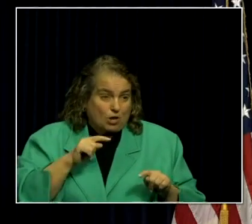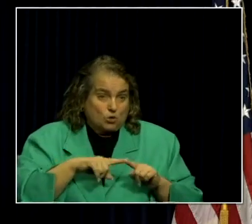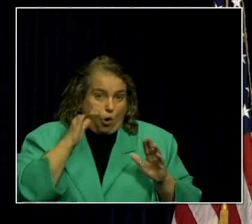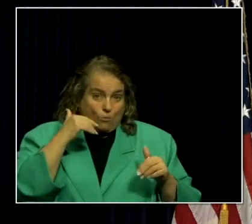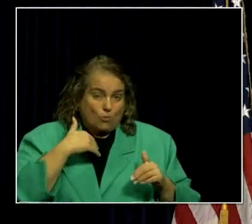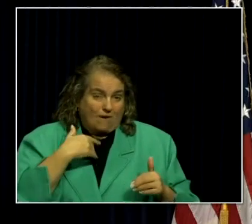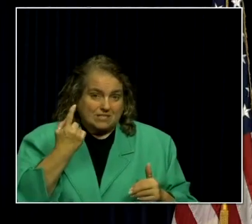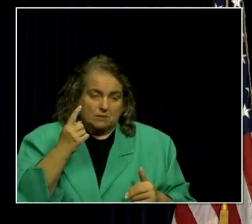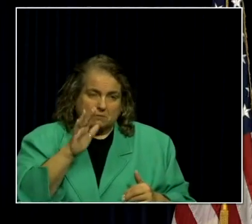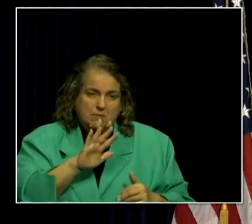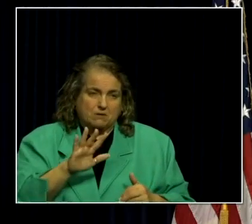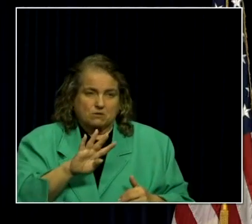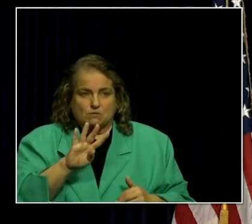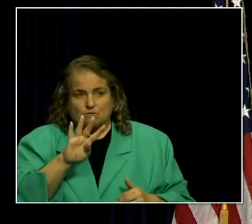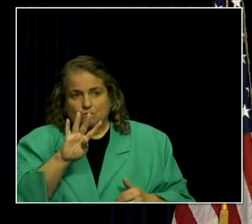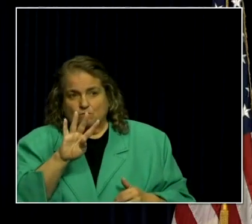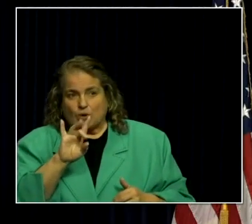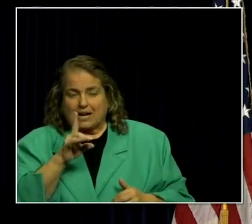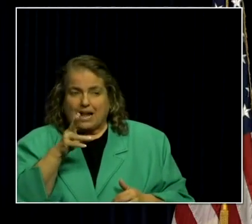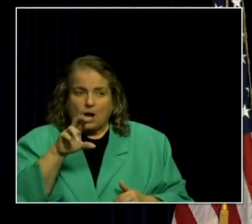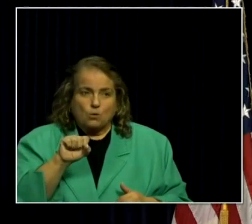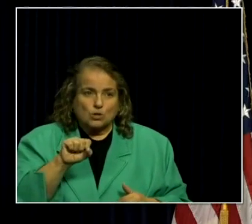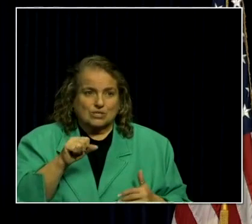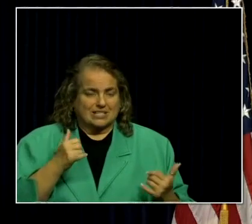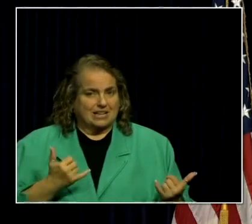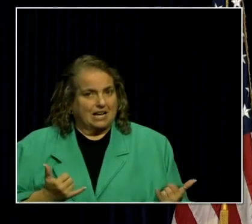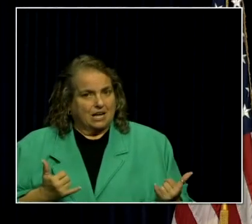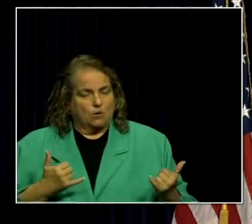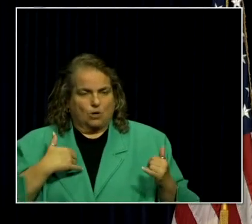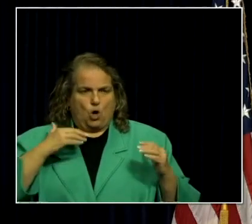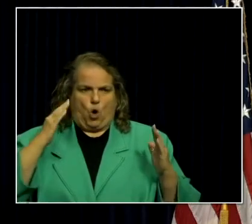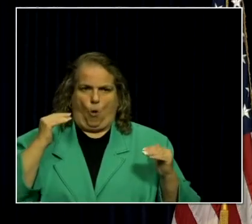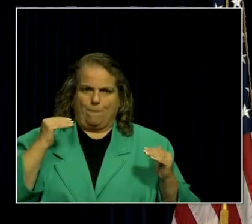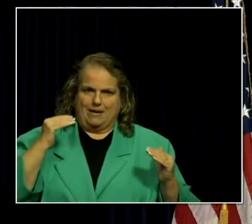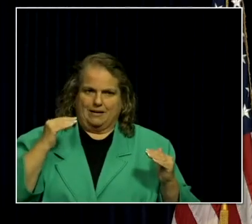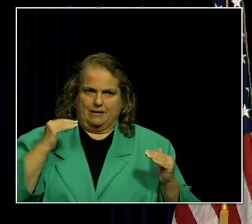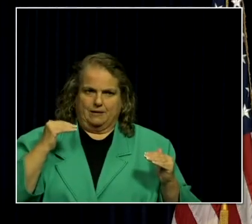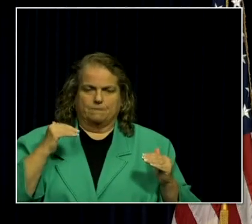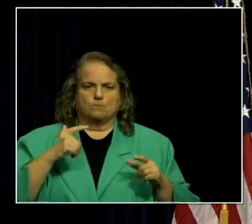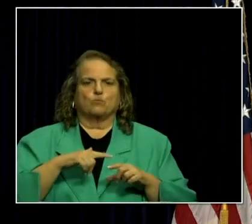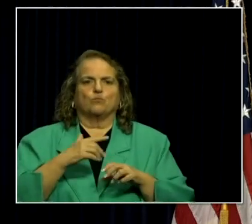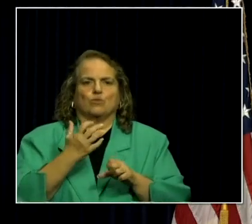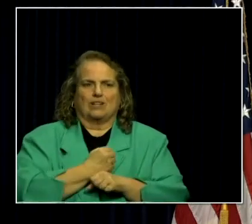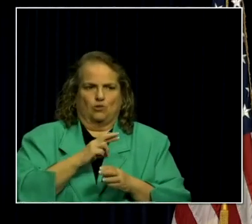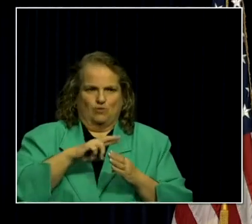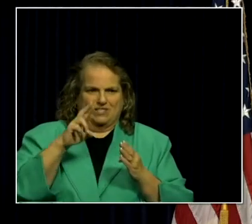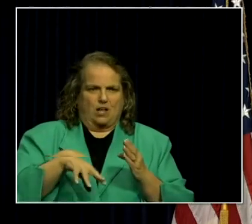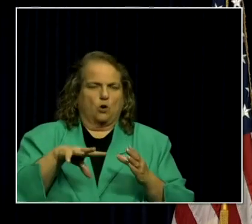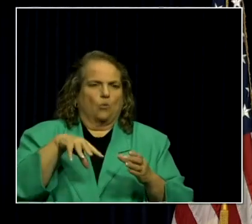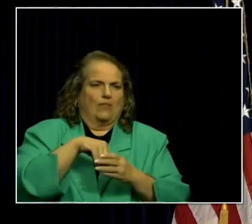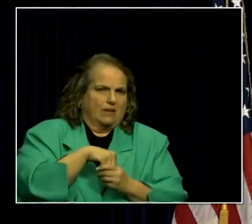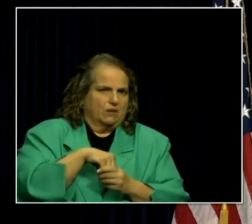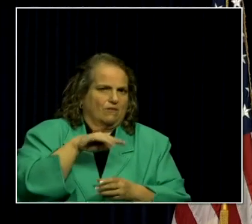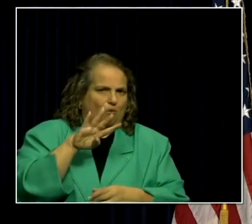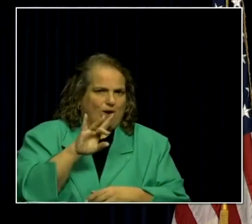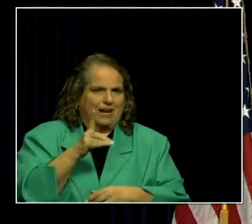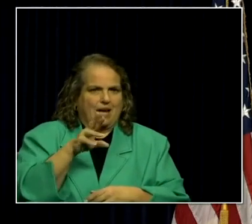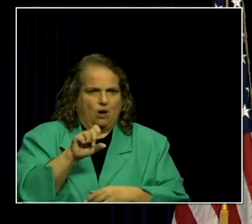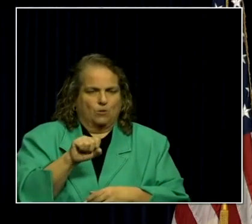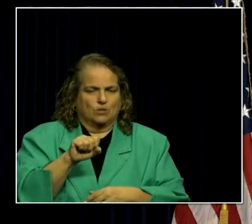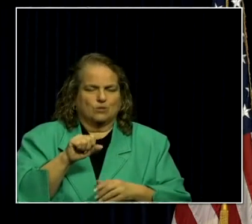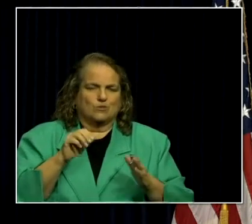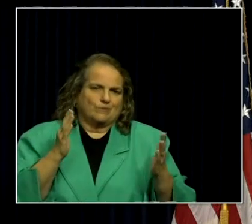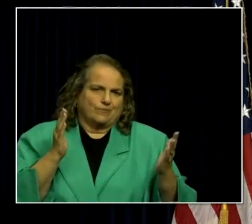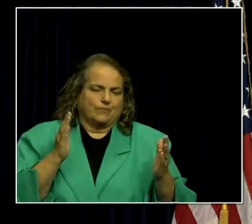something around 48 right now. 48 hours, that is a fairly good result in what comes back.